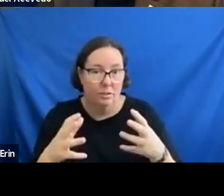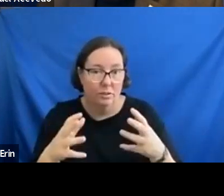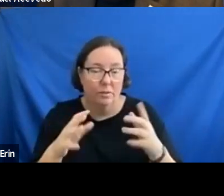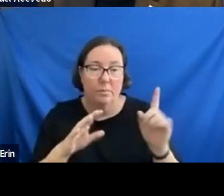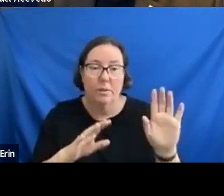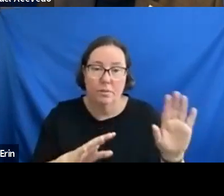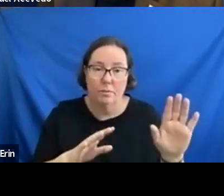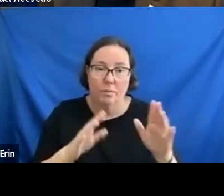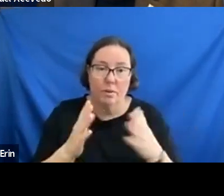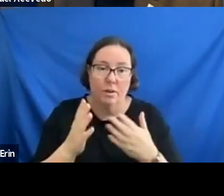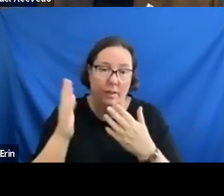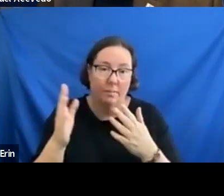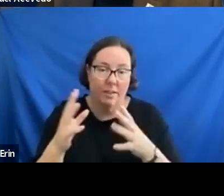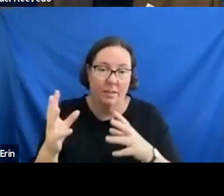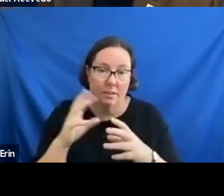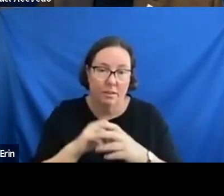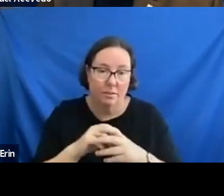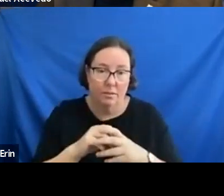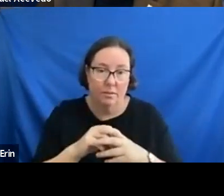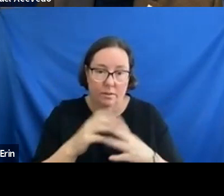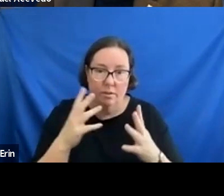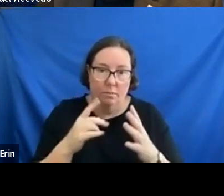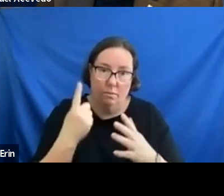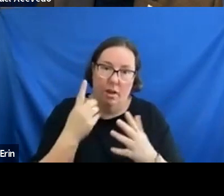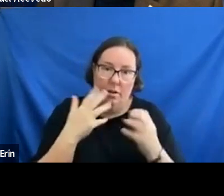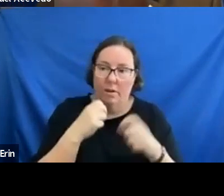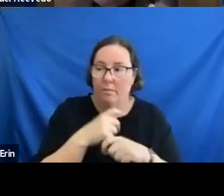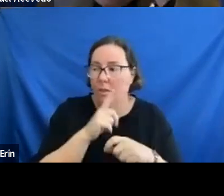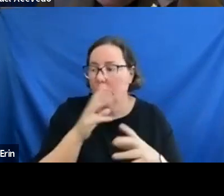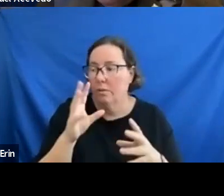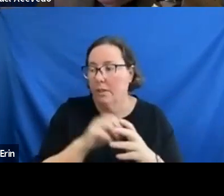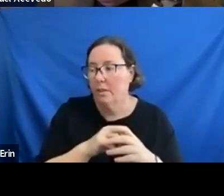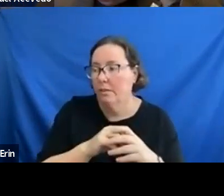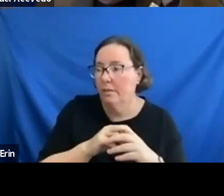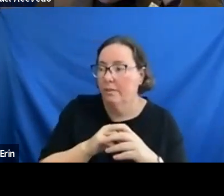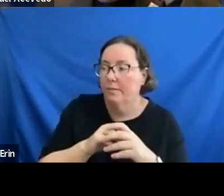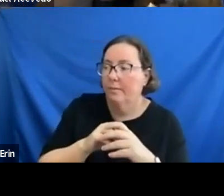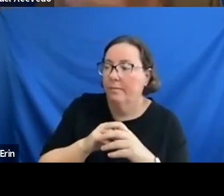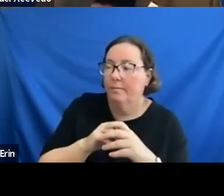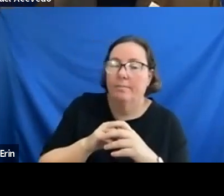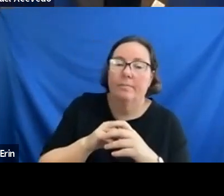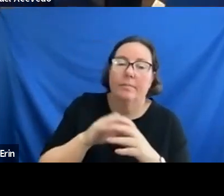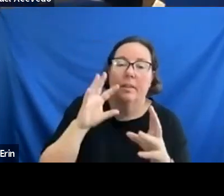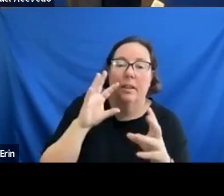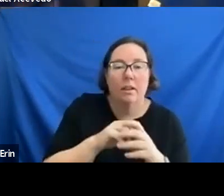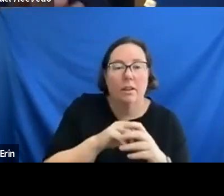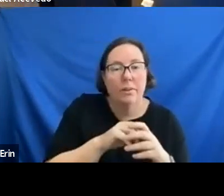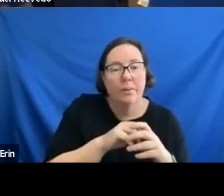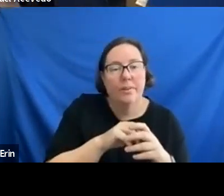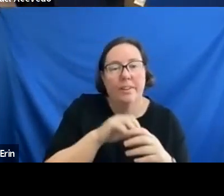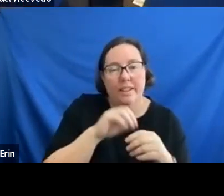your recommendation, which you want to make, one of the things you want to make sure that we consider is including within